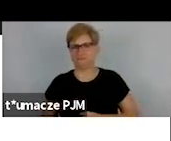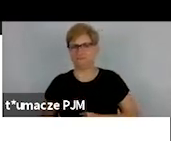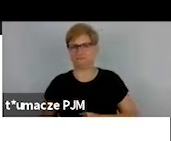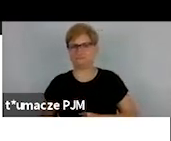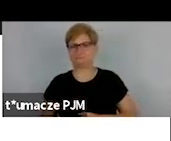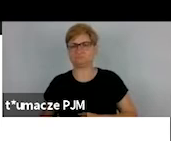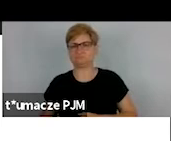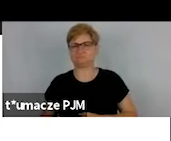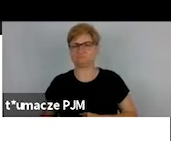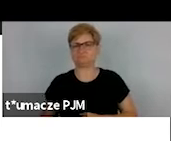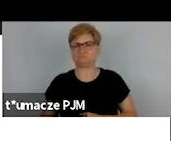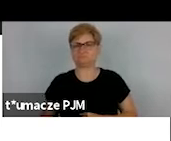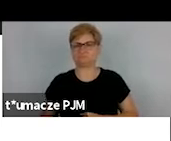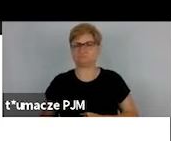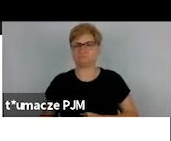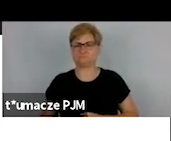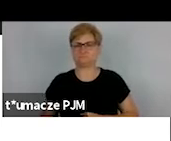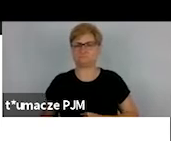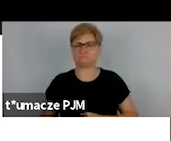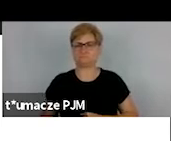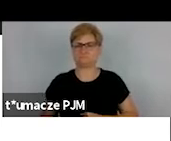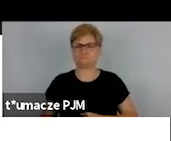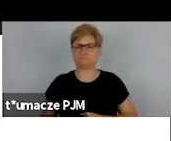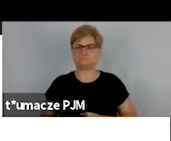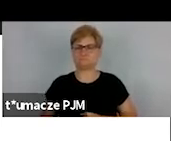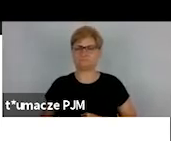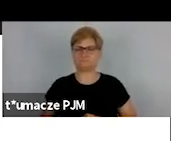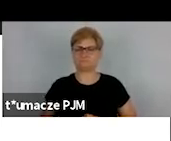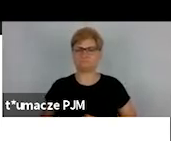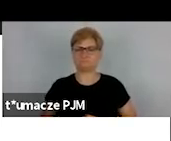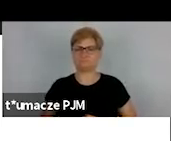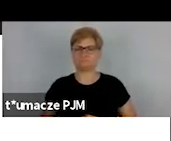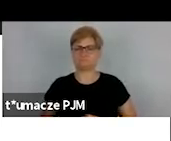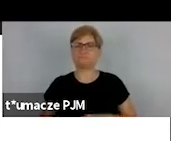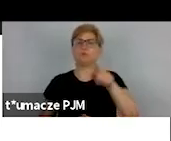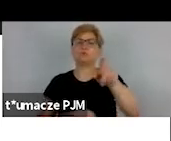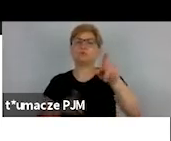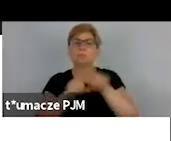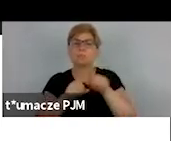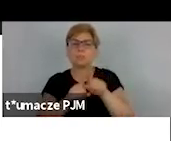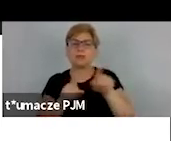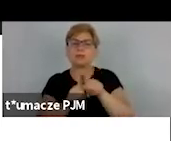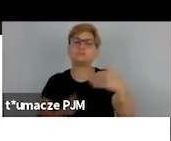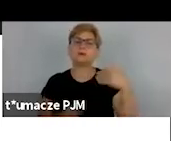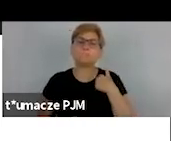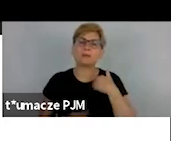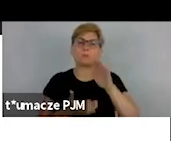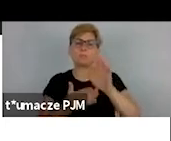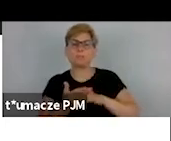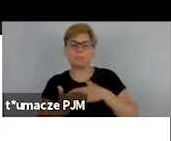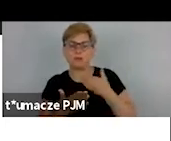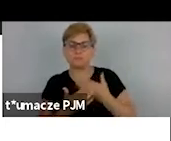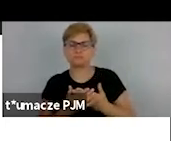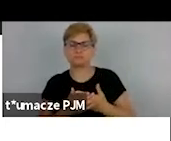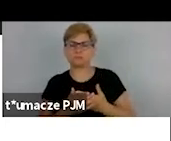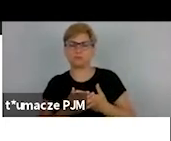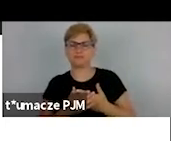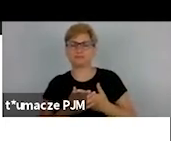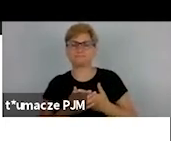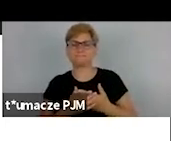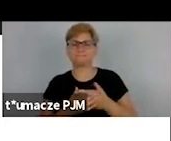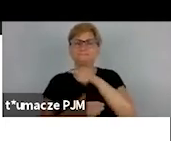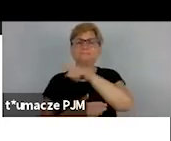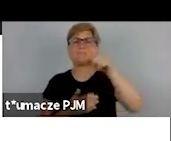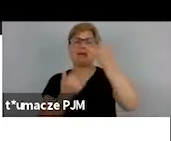have been HIV focused, it might have been alcohol related, it could have been dealing with a particular incident of violence. Next